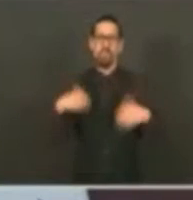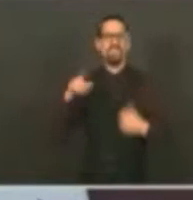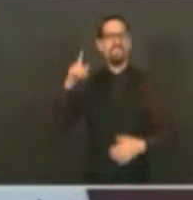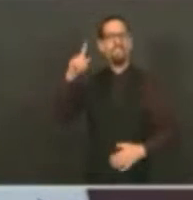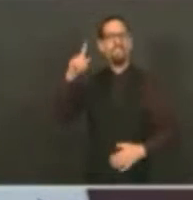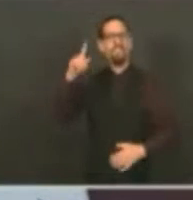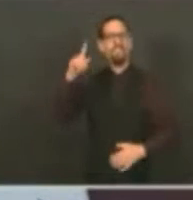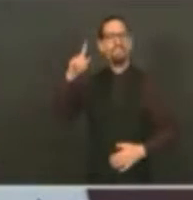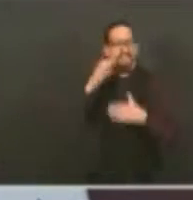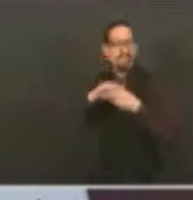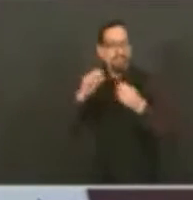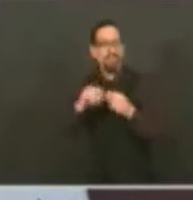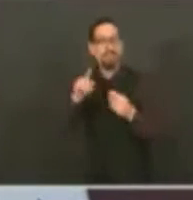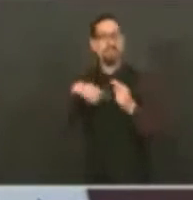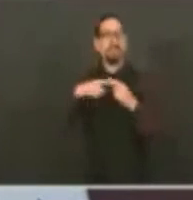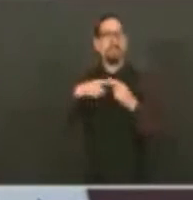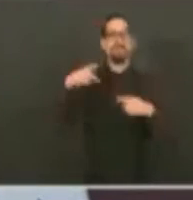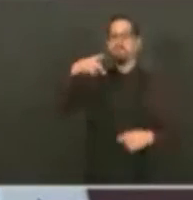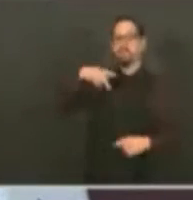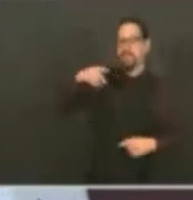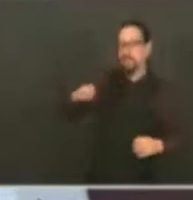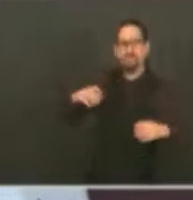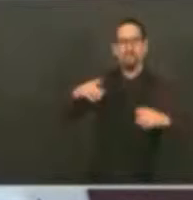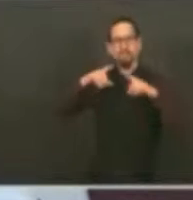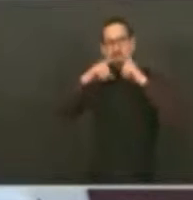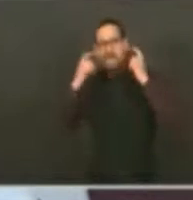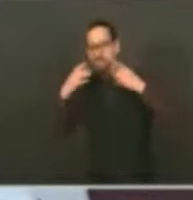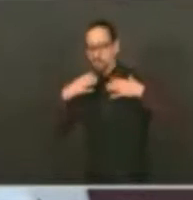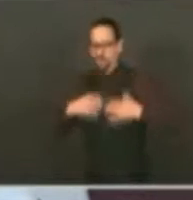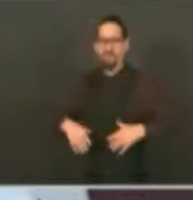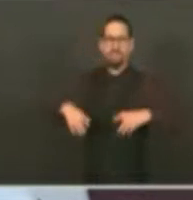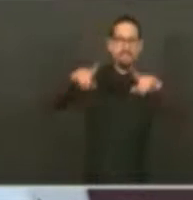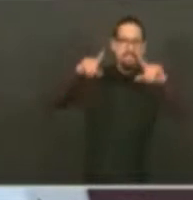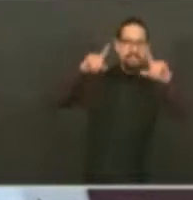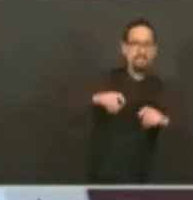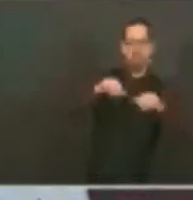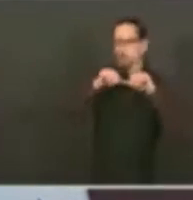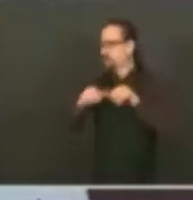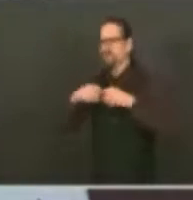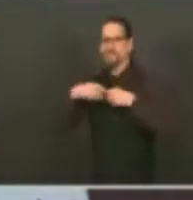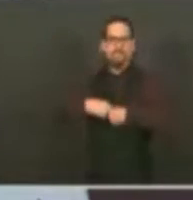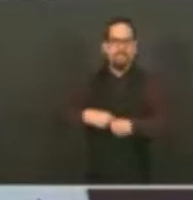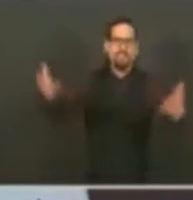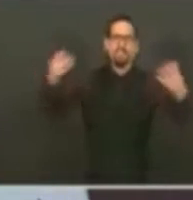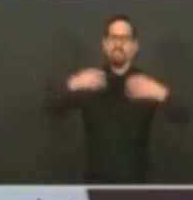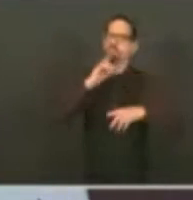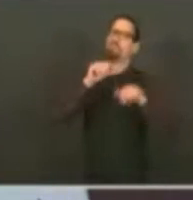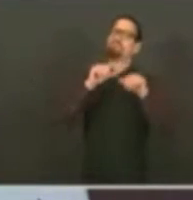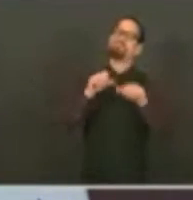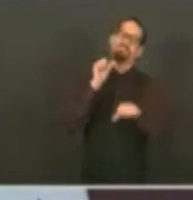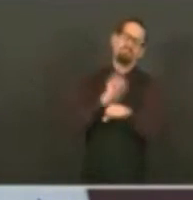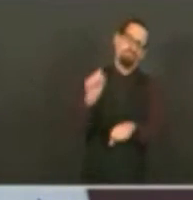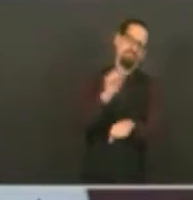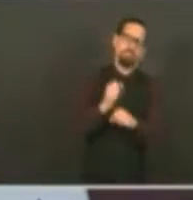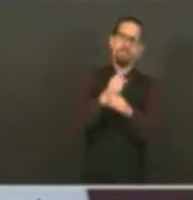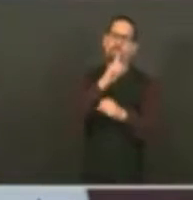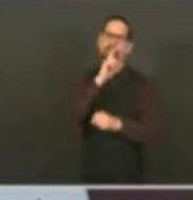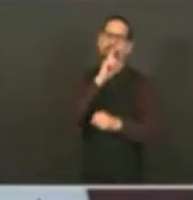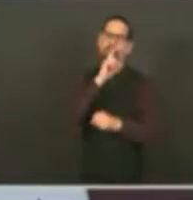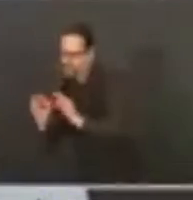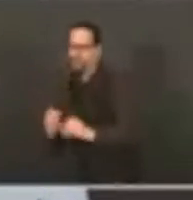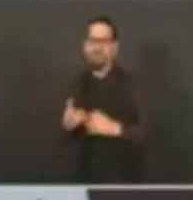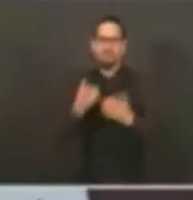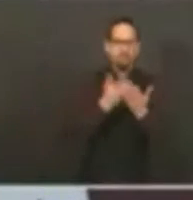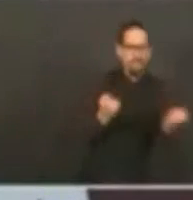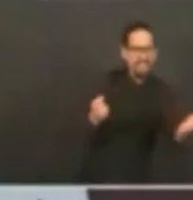et cetera. But we are trying to work as fast as we can to get the vaccine out to people. Before passing things along to Dr.